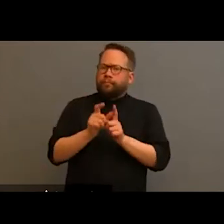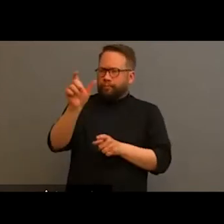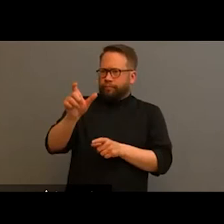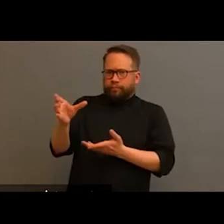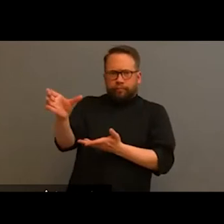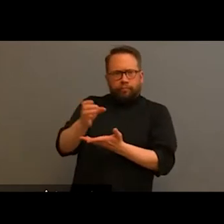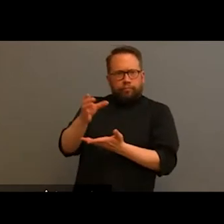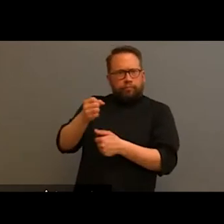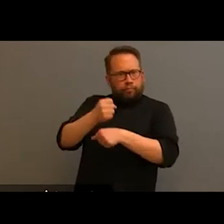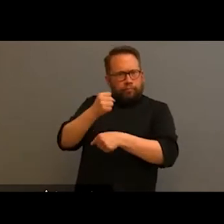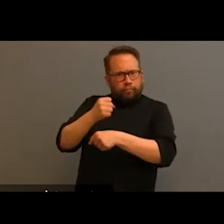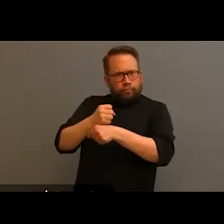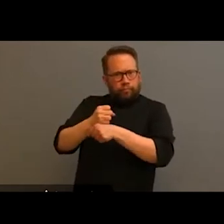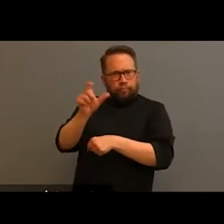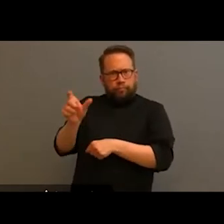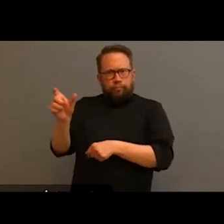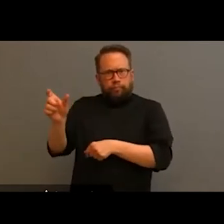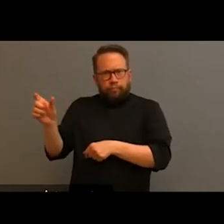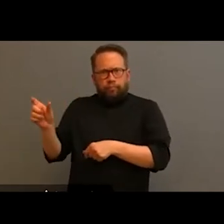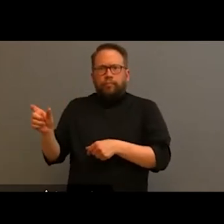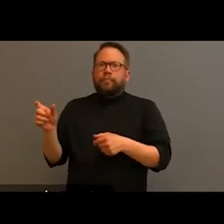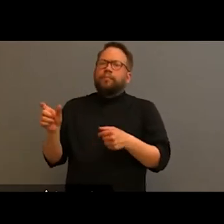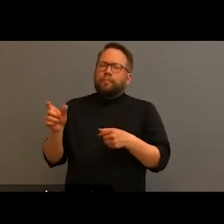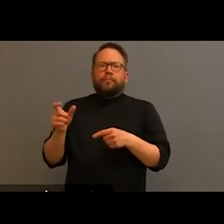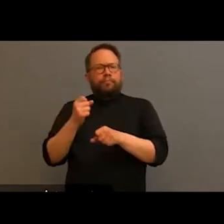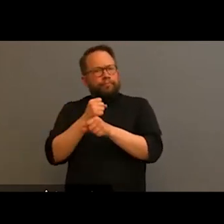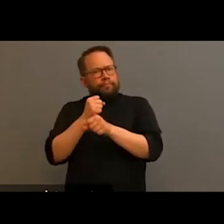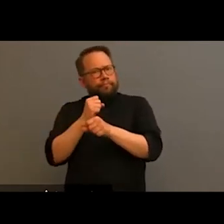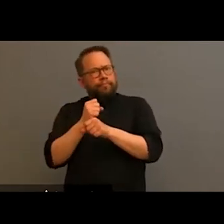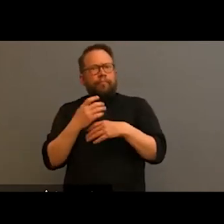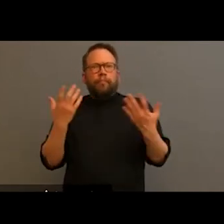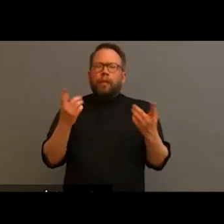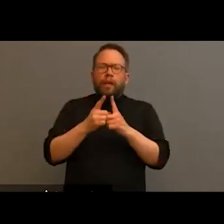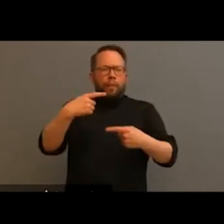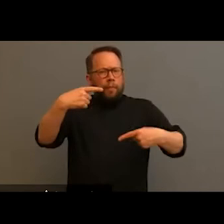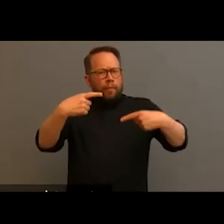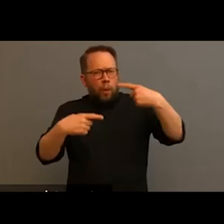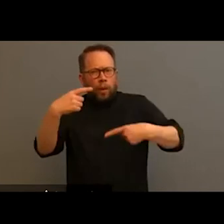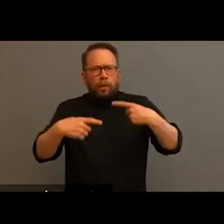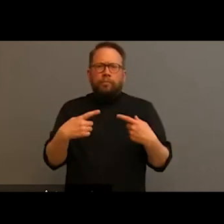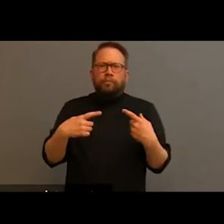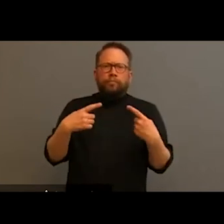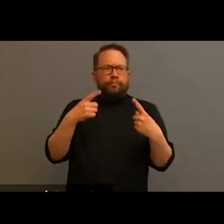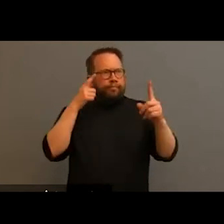a policy goal in Agenda 2030 as well as a human right.